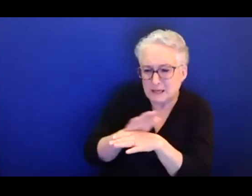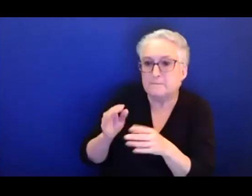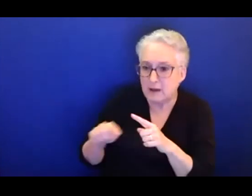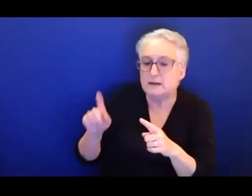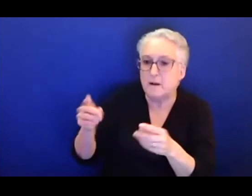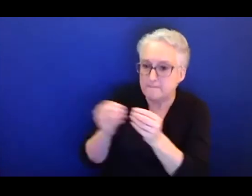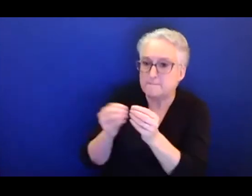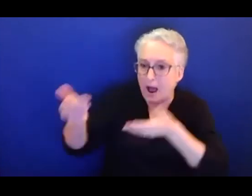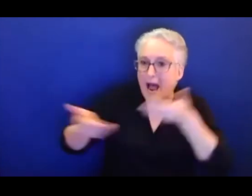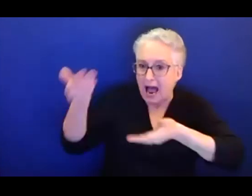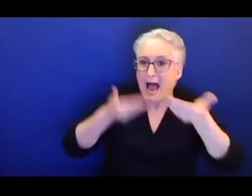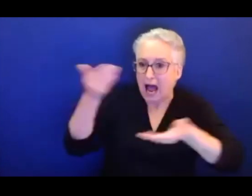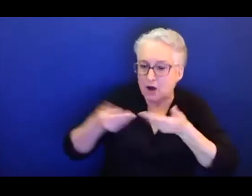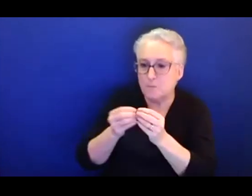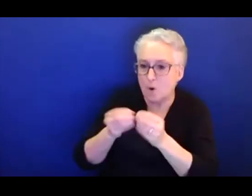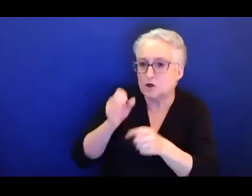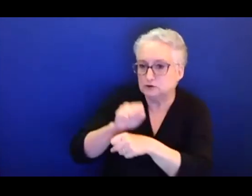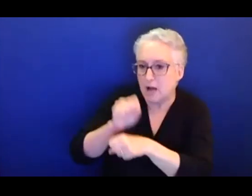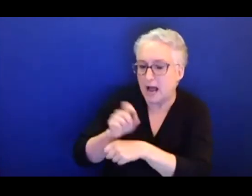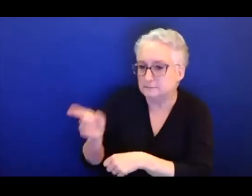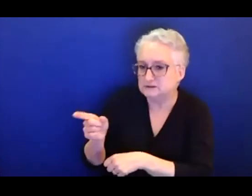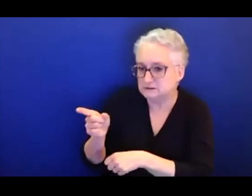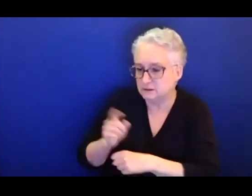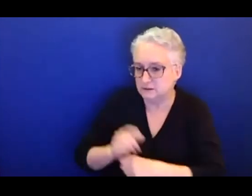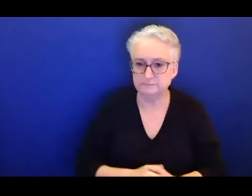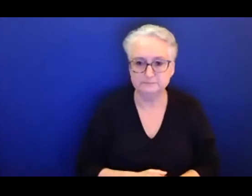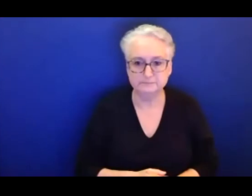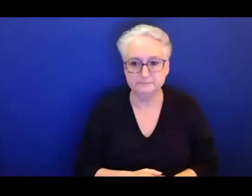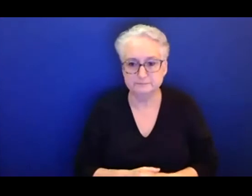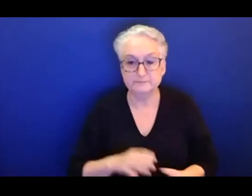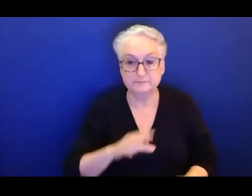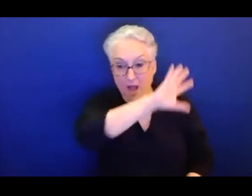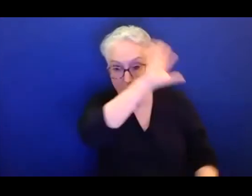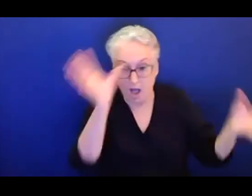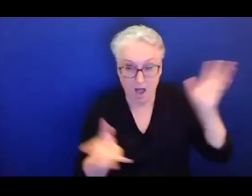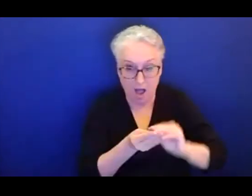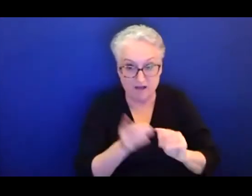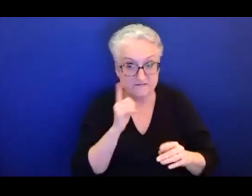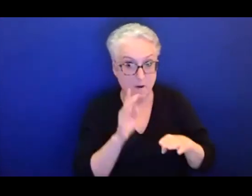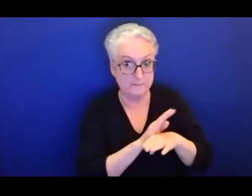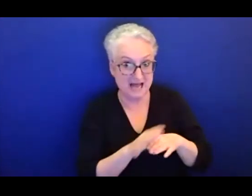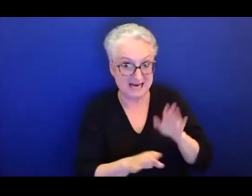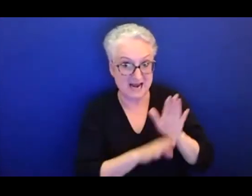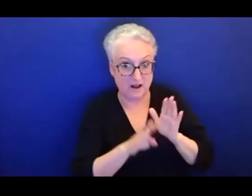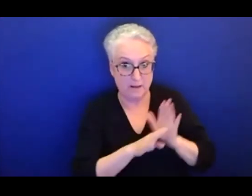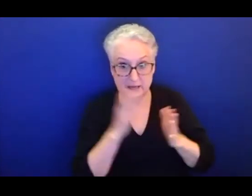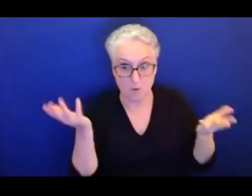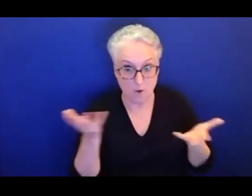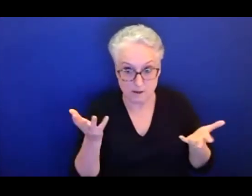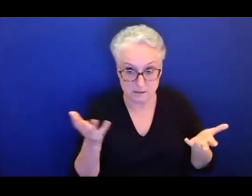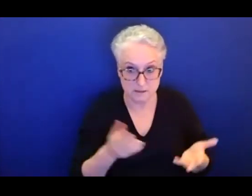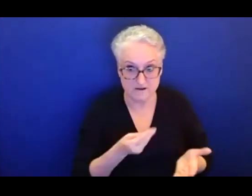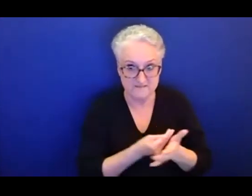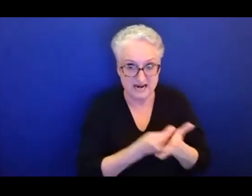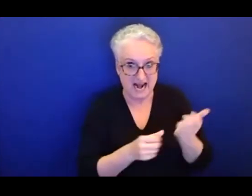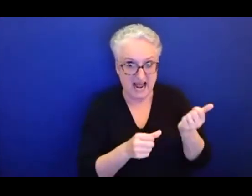22 funding will be $475,000 for the Business Development Financial Assistance Program. Our proposed accomplishments are to